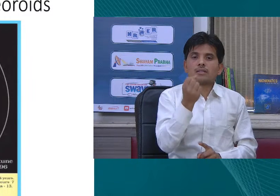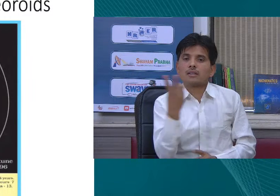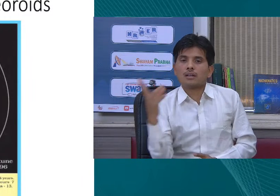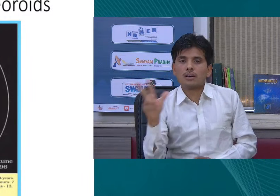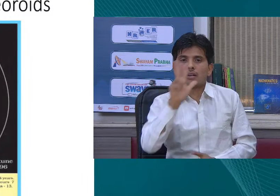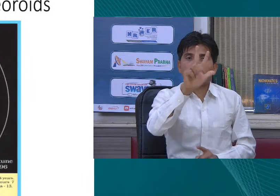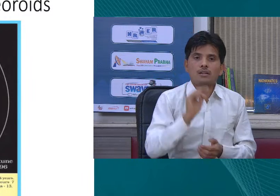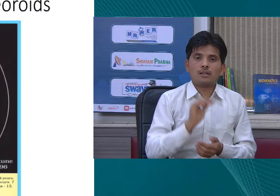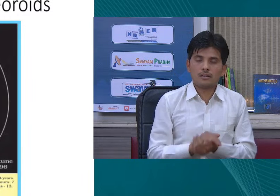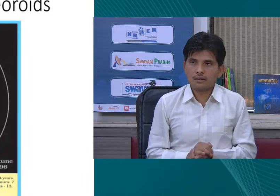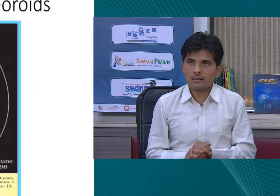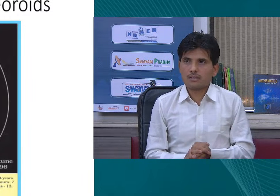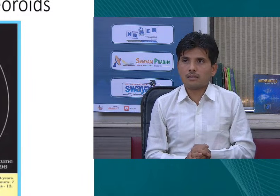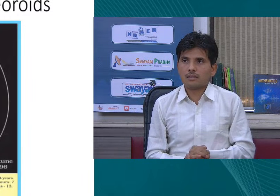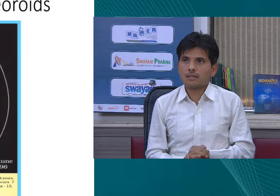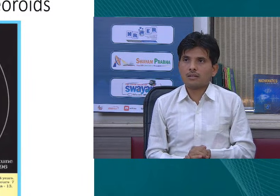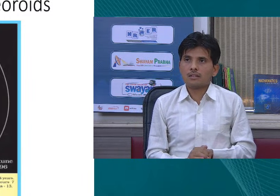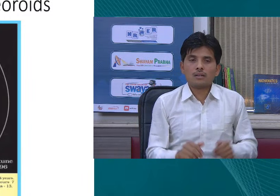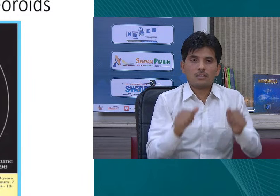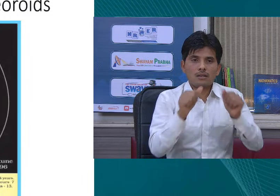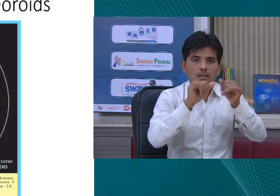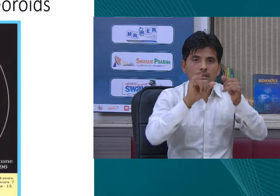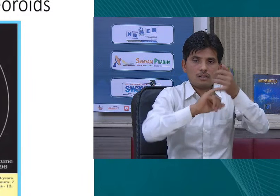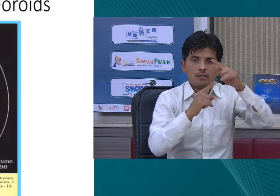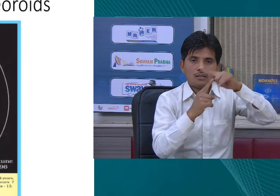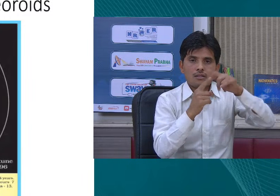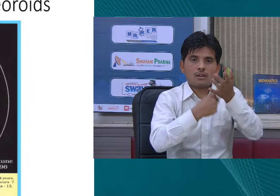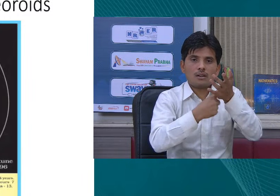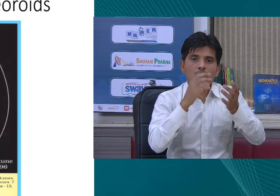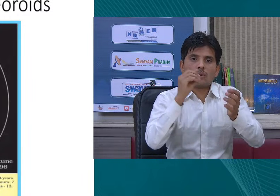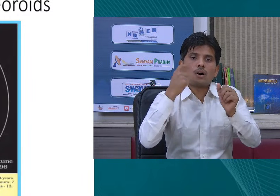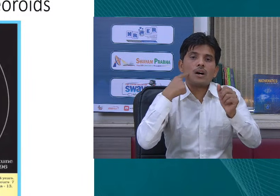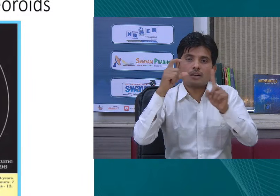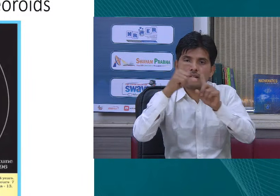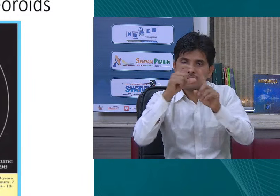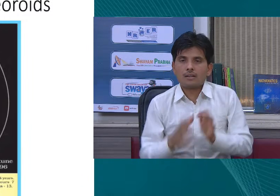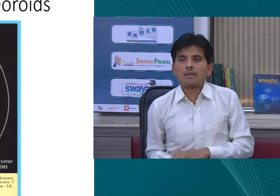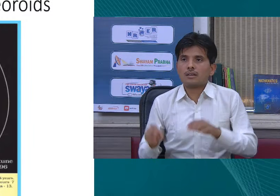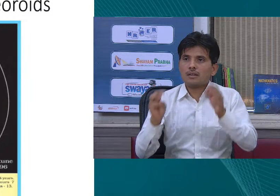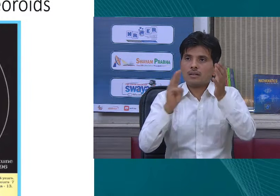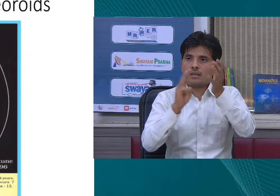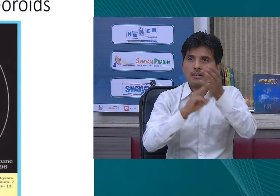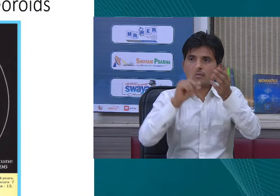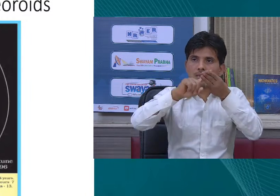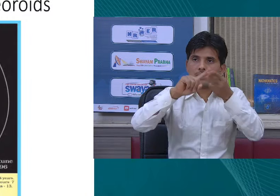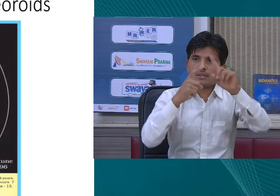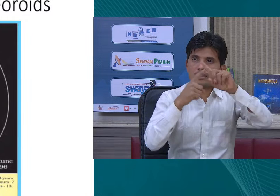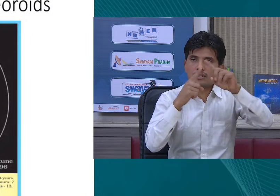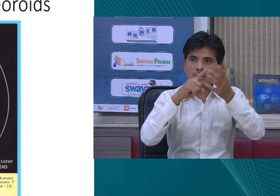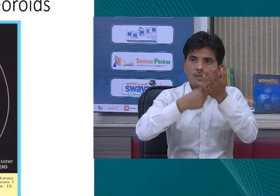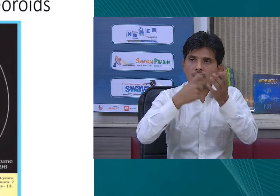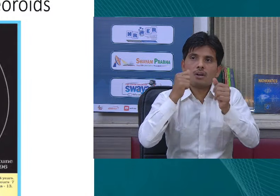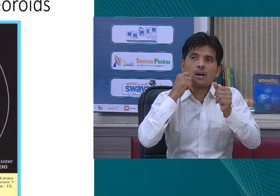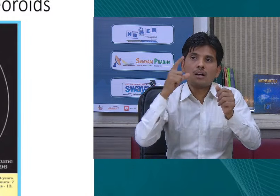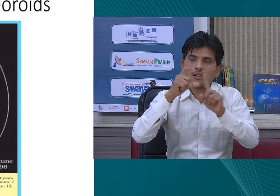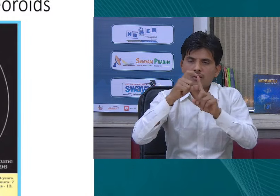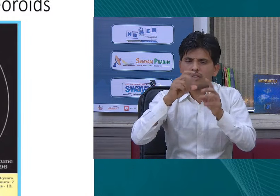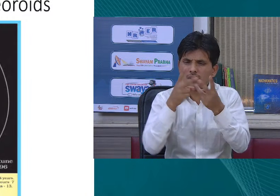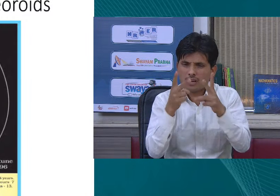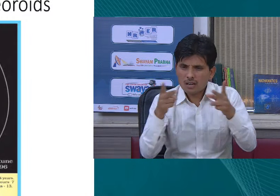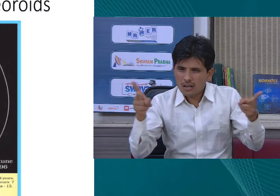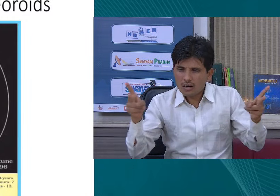bodies such as the asteroids, meteoroids, they all comprise of the solar